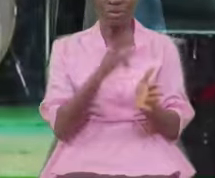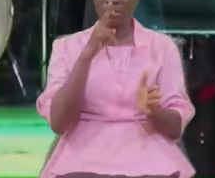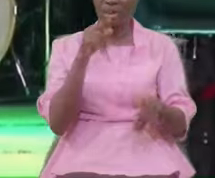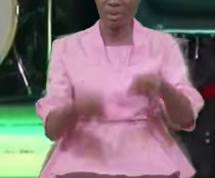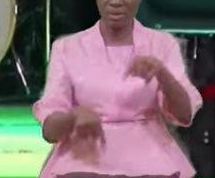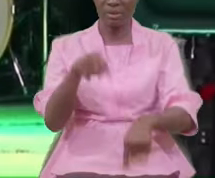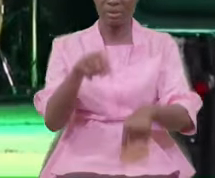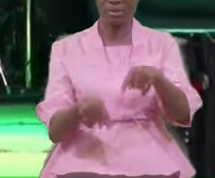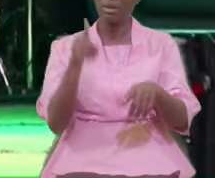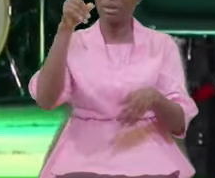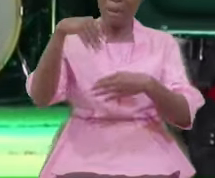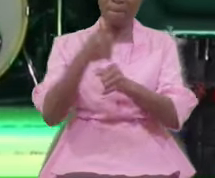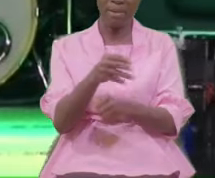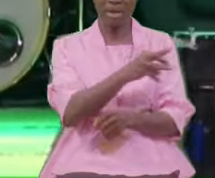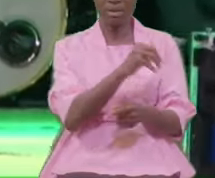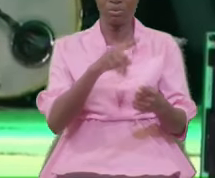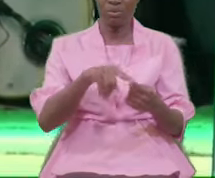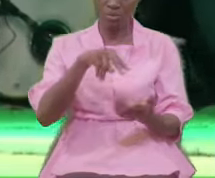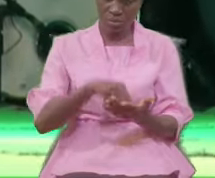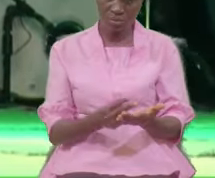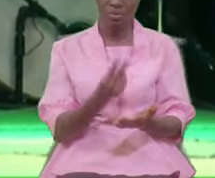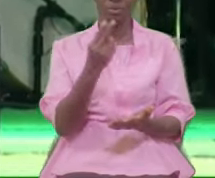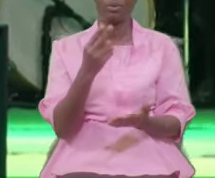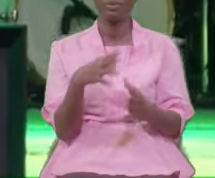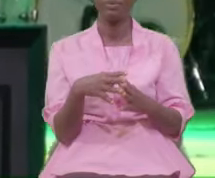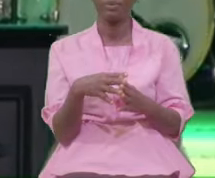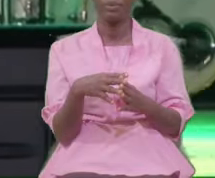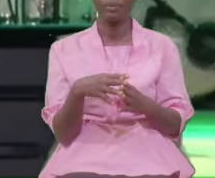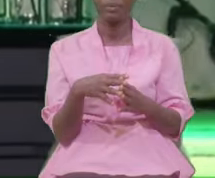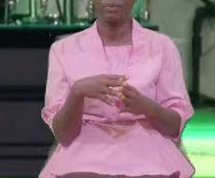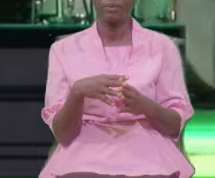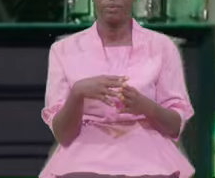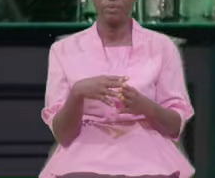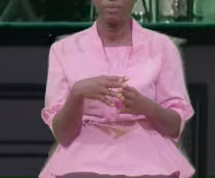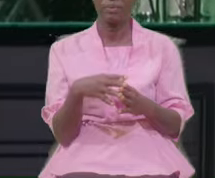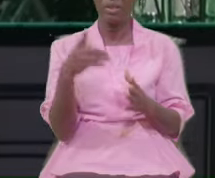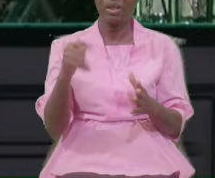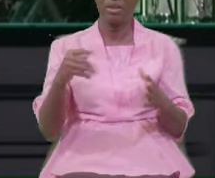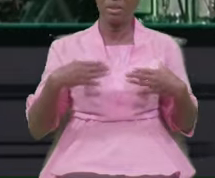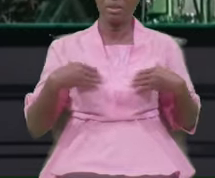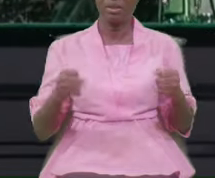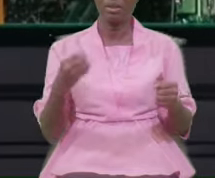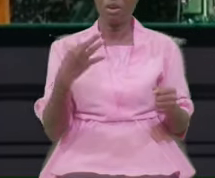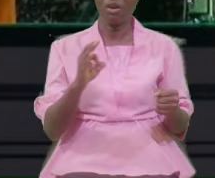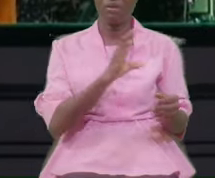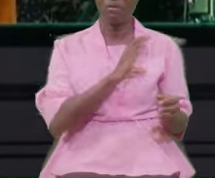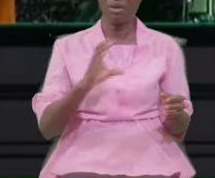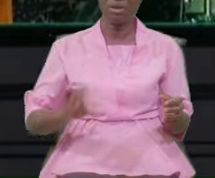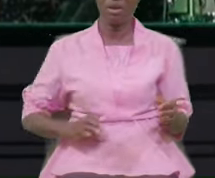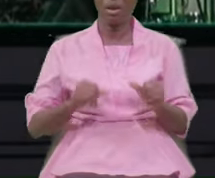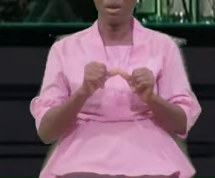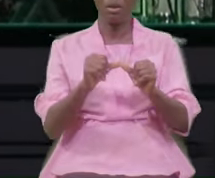R ang katang The healing of Christ continues From the